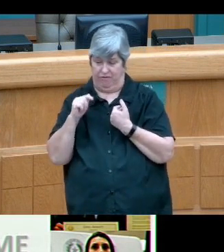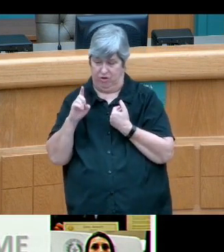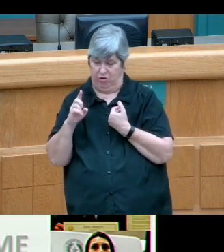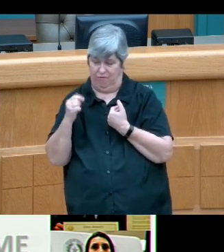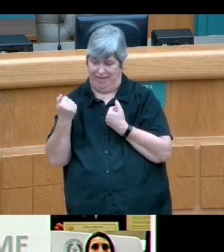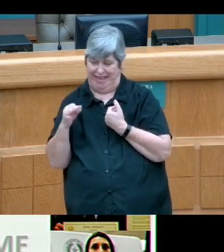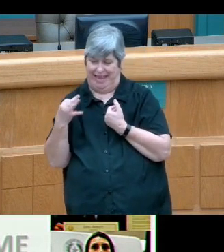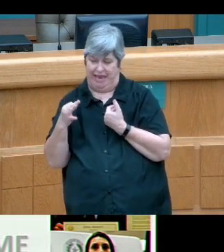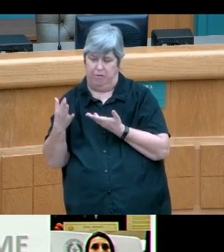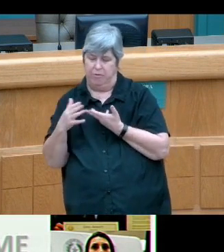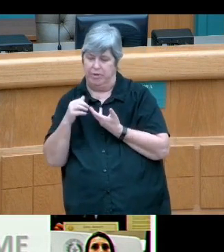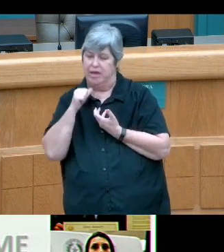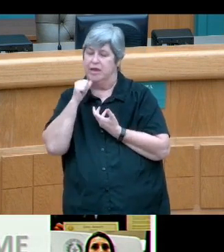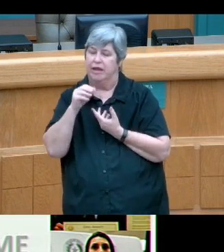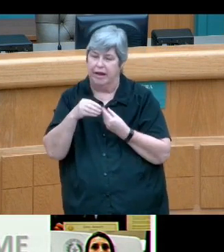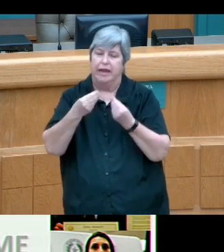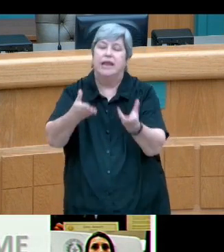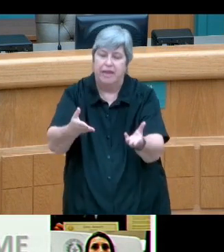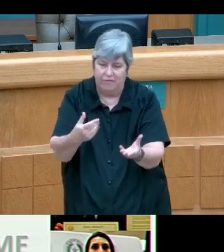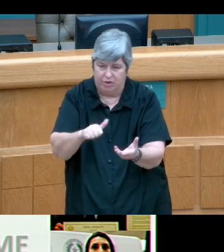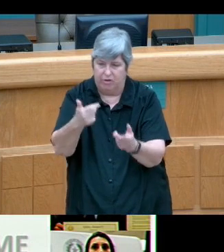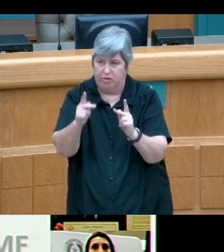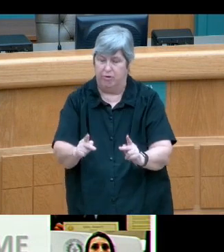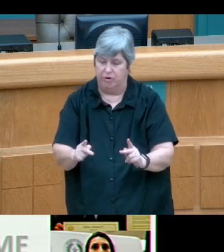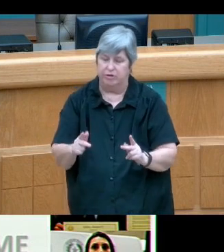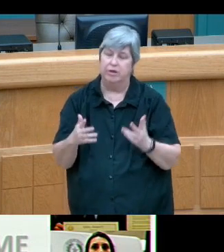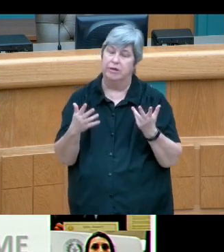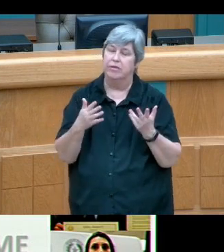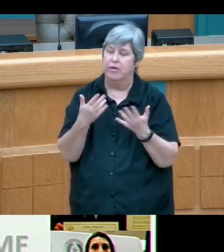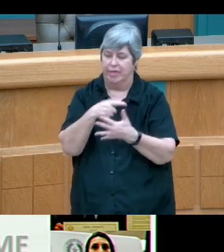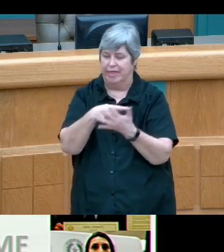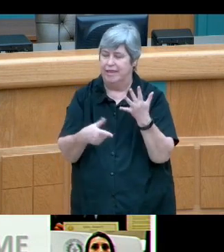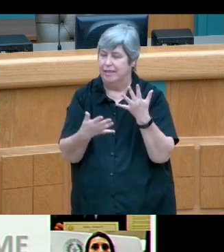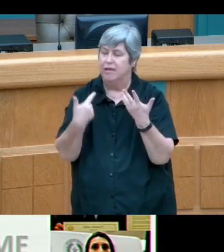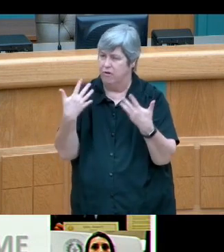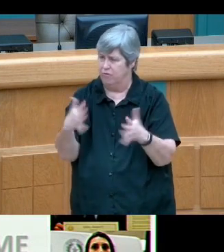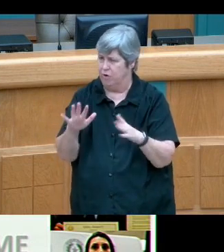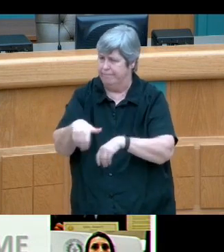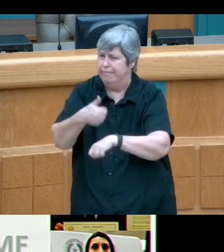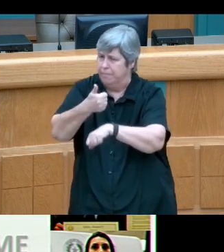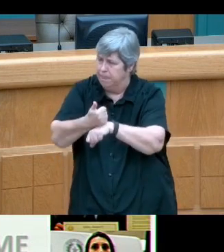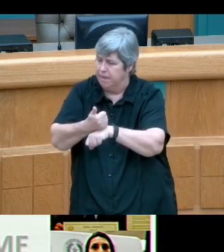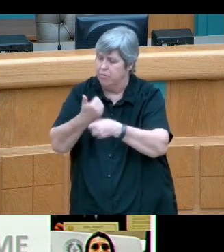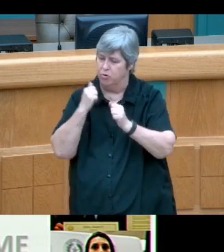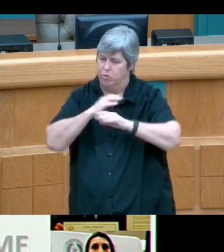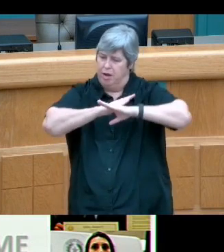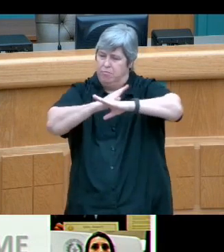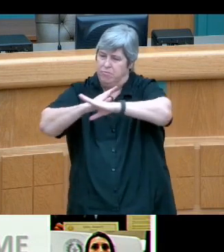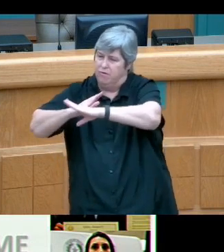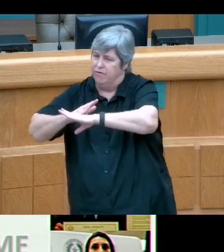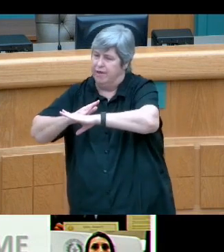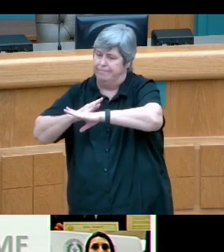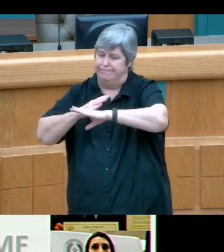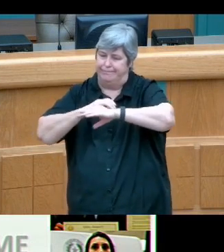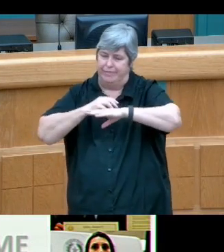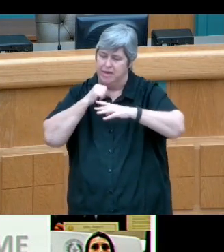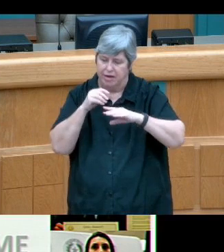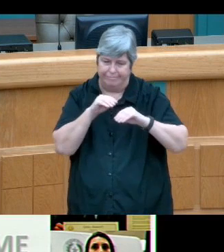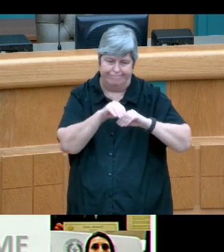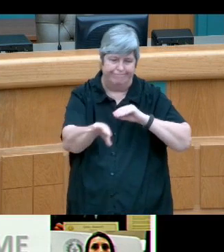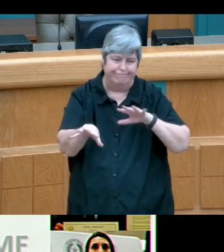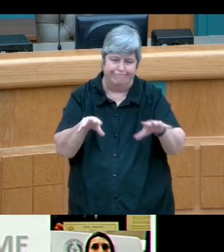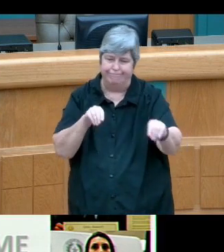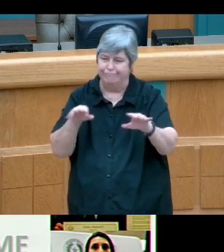much less likely to pass it on to somebody else. So these are the measures that are in place right now for us to try to